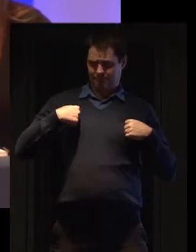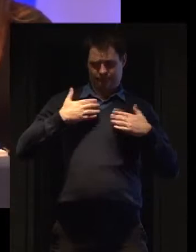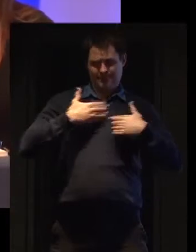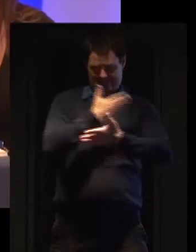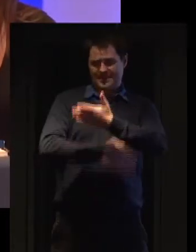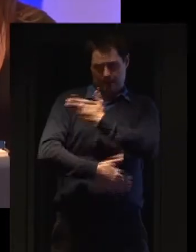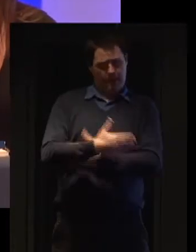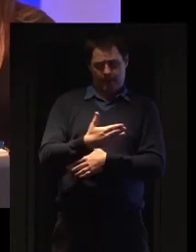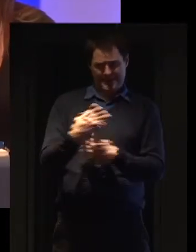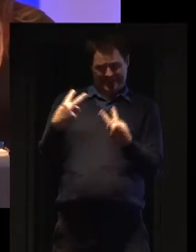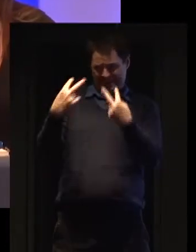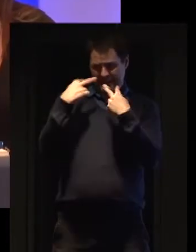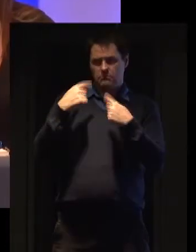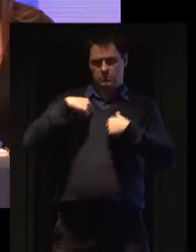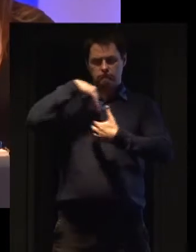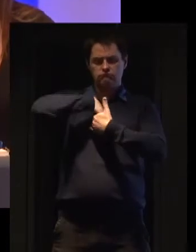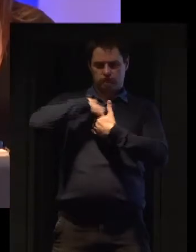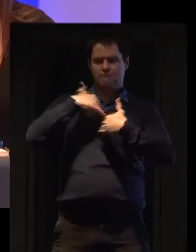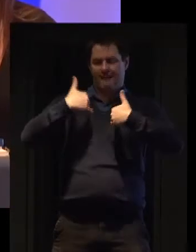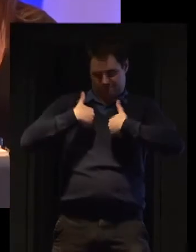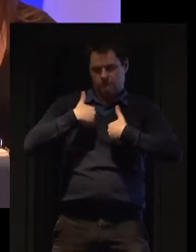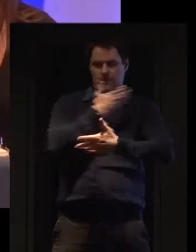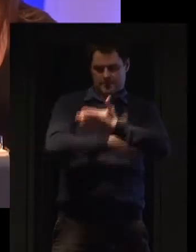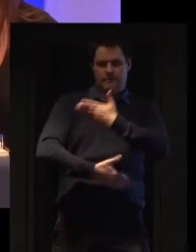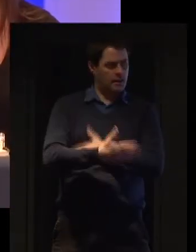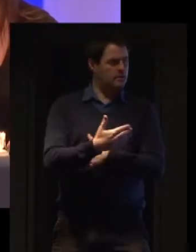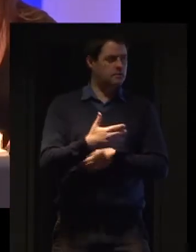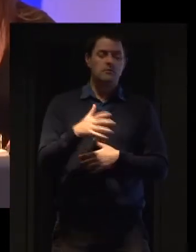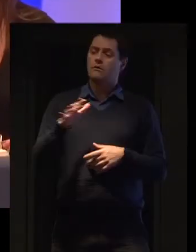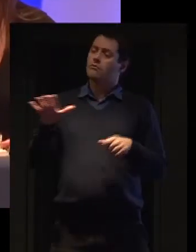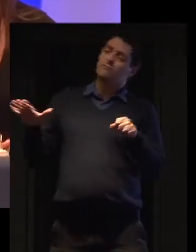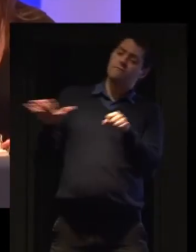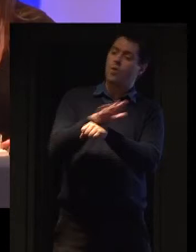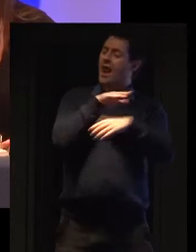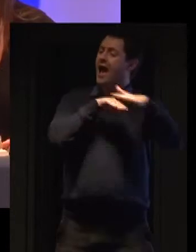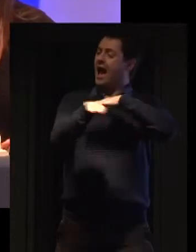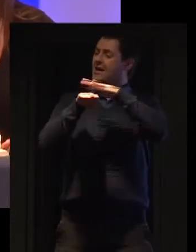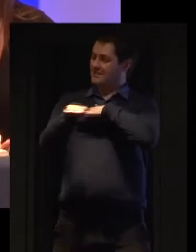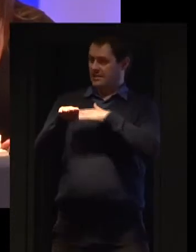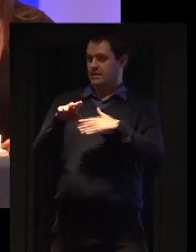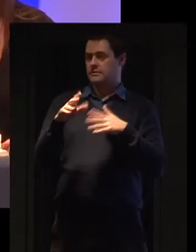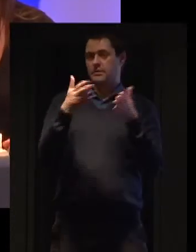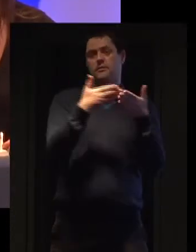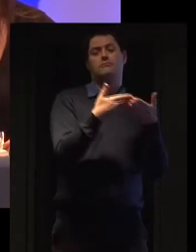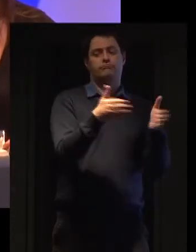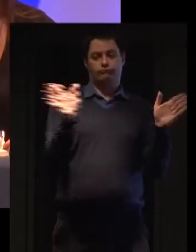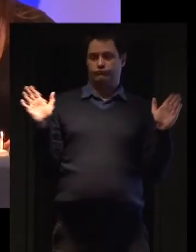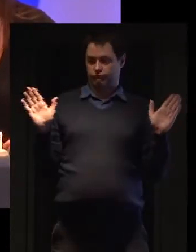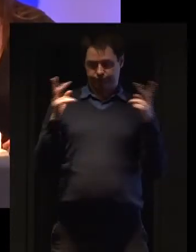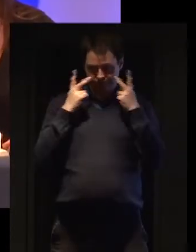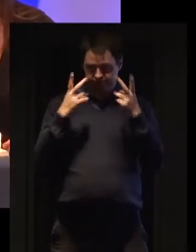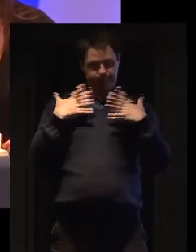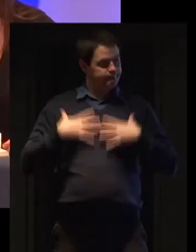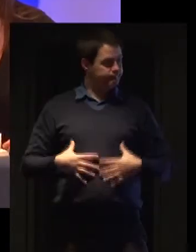every week. Total football, total accesses for all disabled fans, which I think is a great thing, as everyone has the right to attend